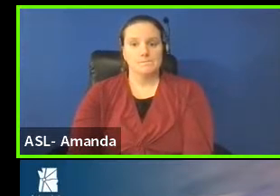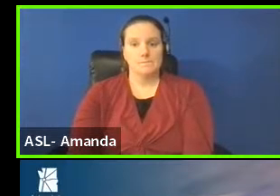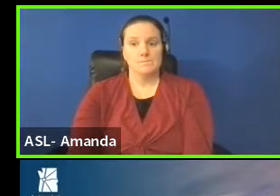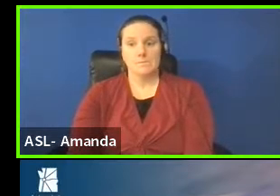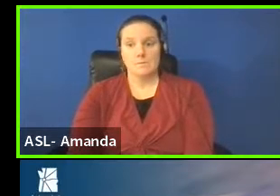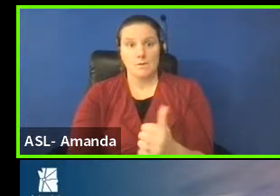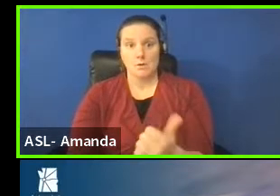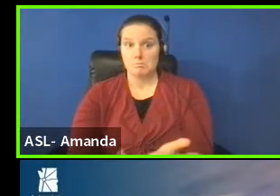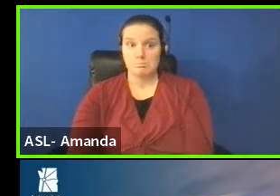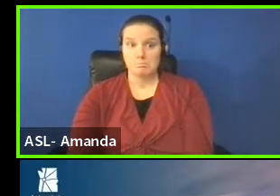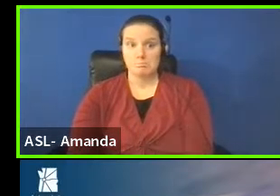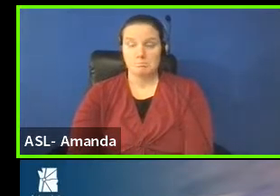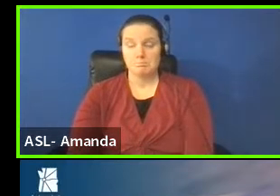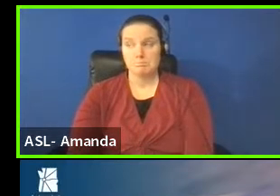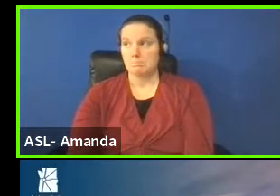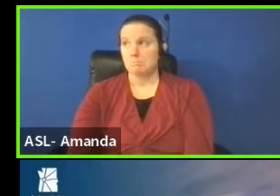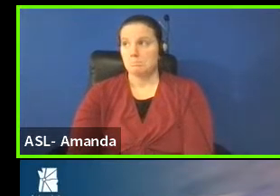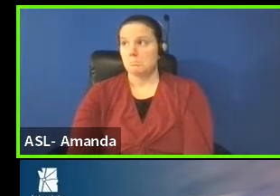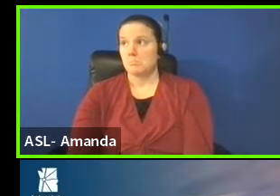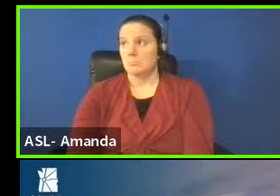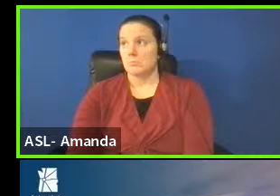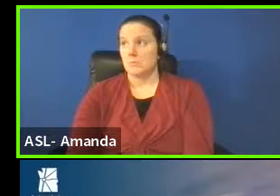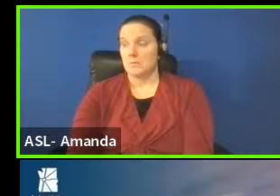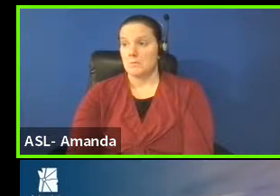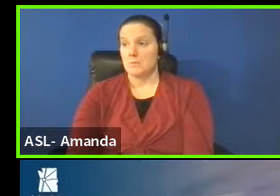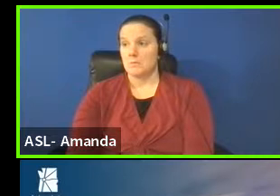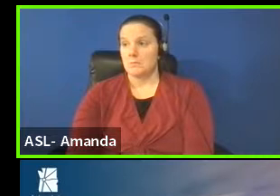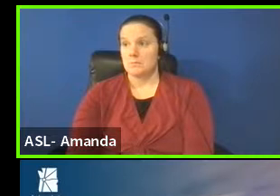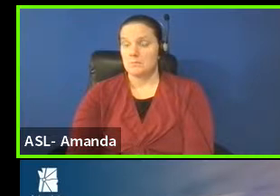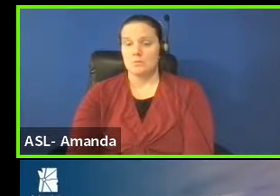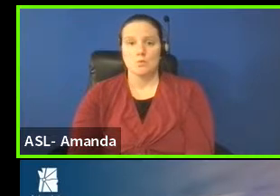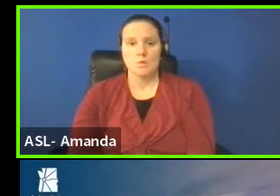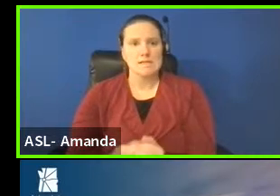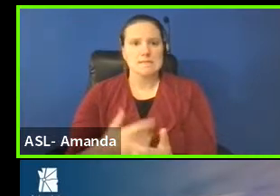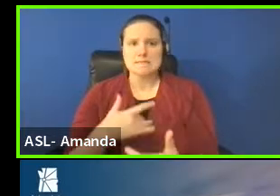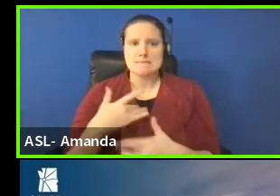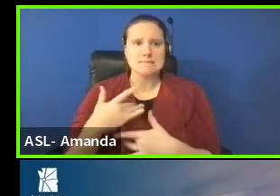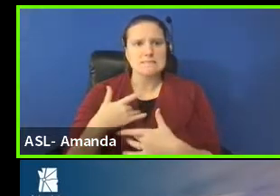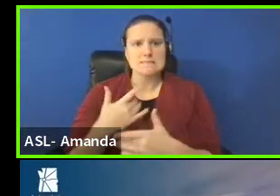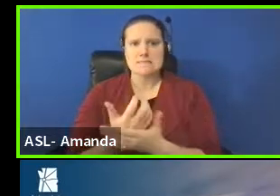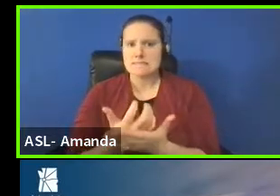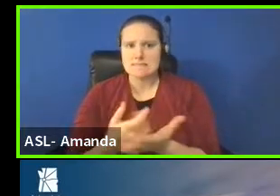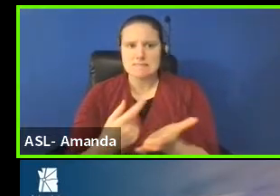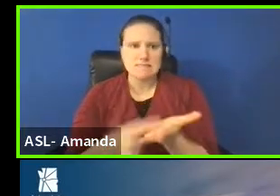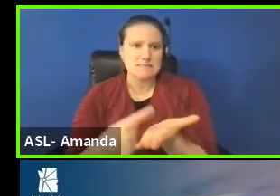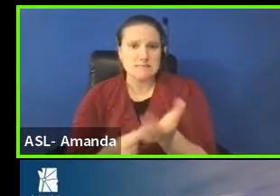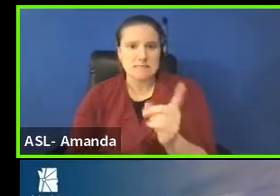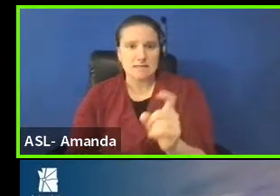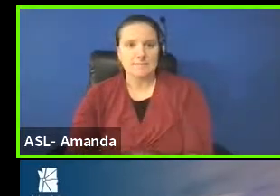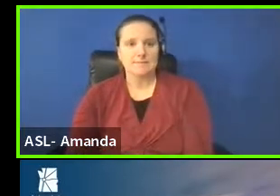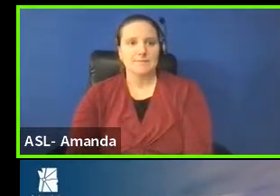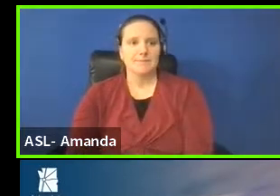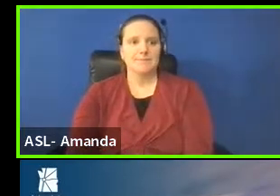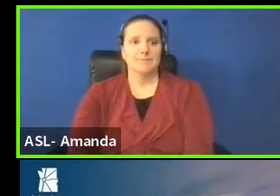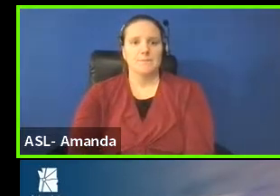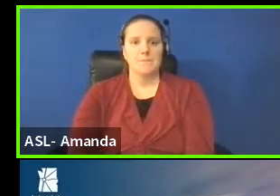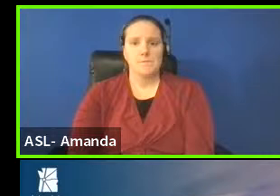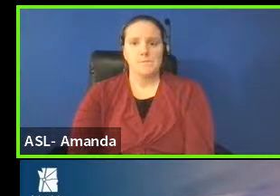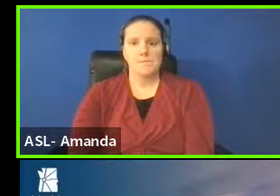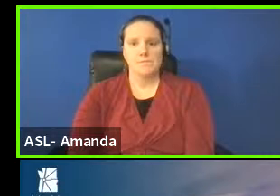Any other? Anybody else with the burning concern or desire? Right.